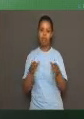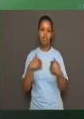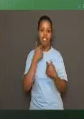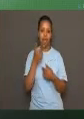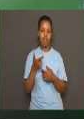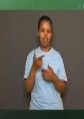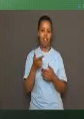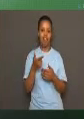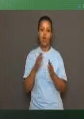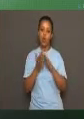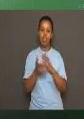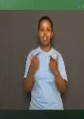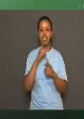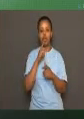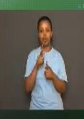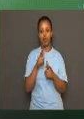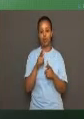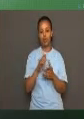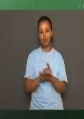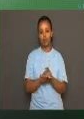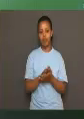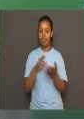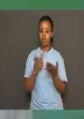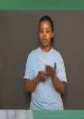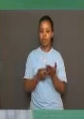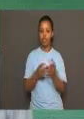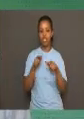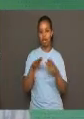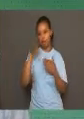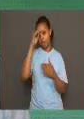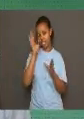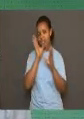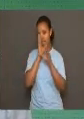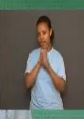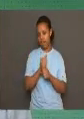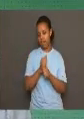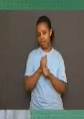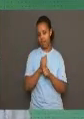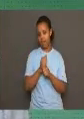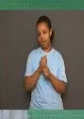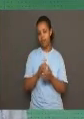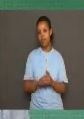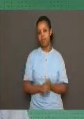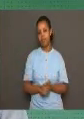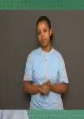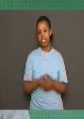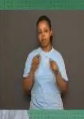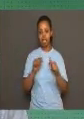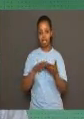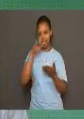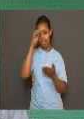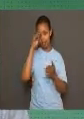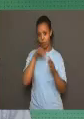everyone had a very interesting moment to share. This brings us to the end of our lesson for